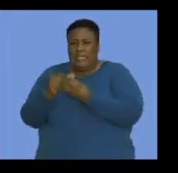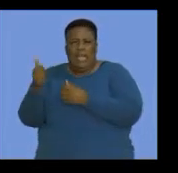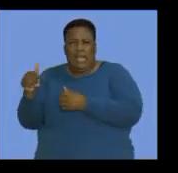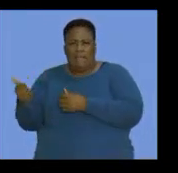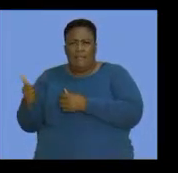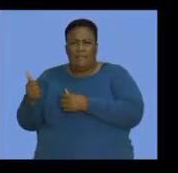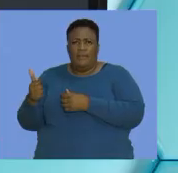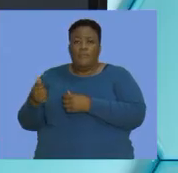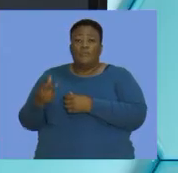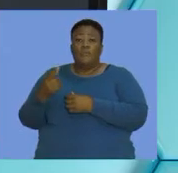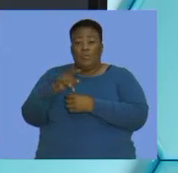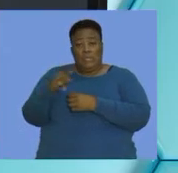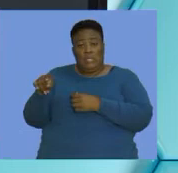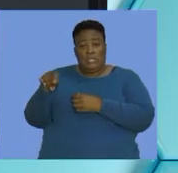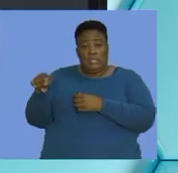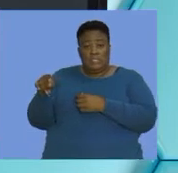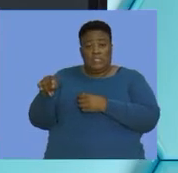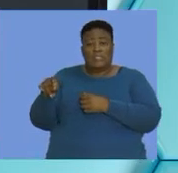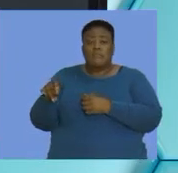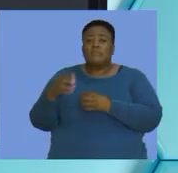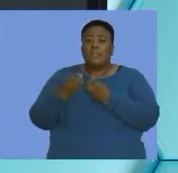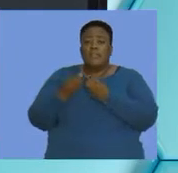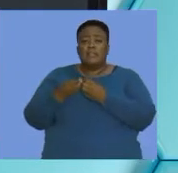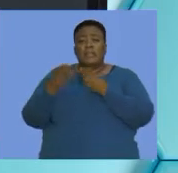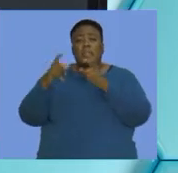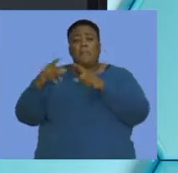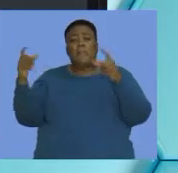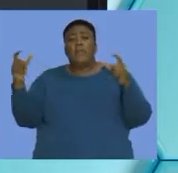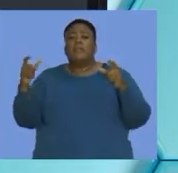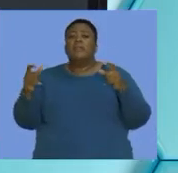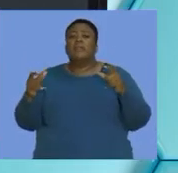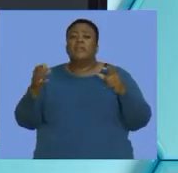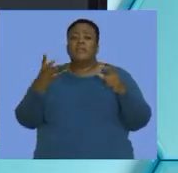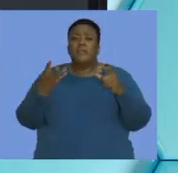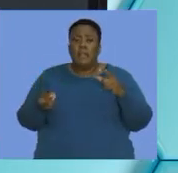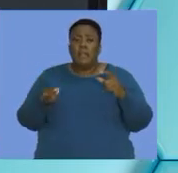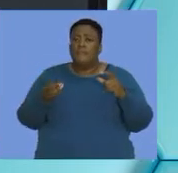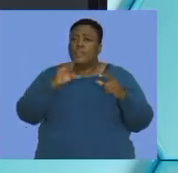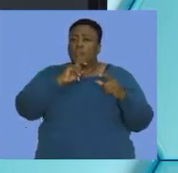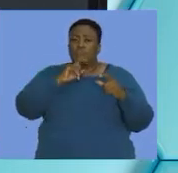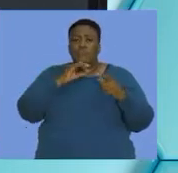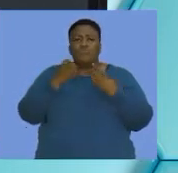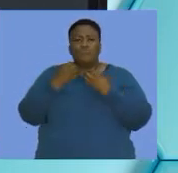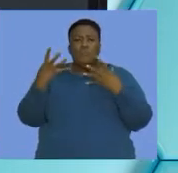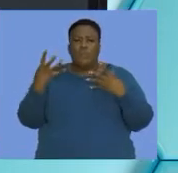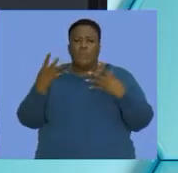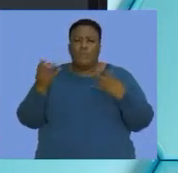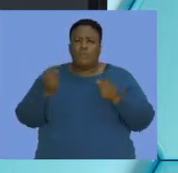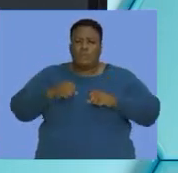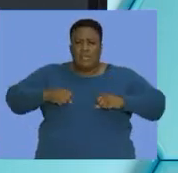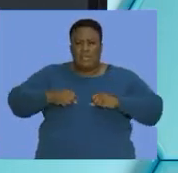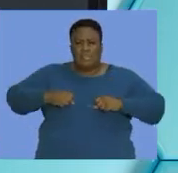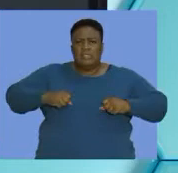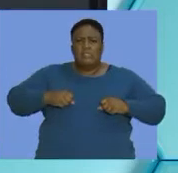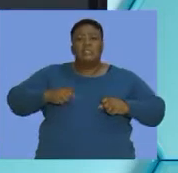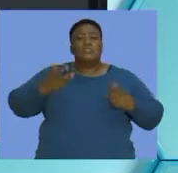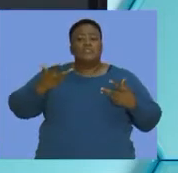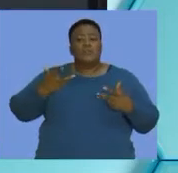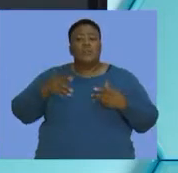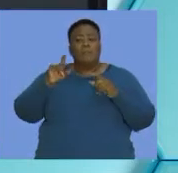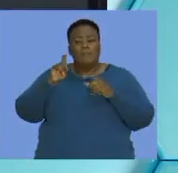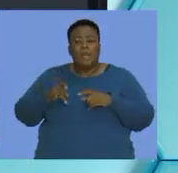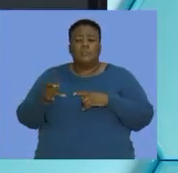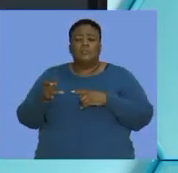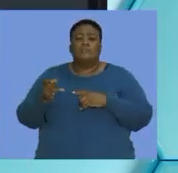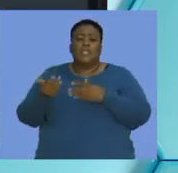examples are things that are significantly large, that take up a lot of space, and hence need to be